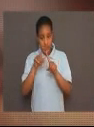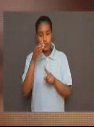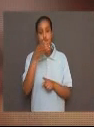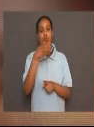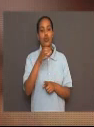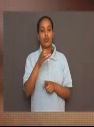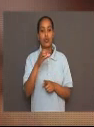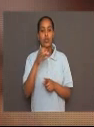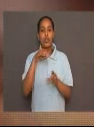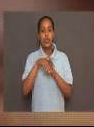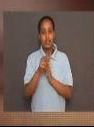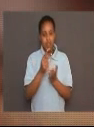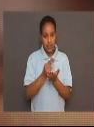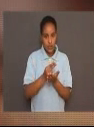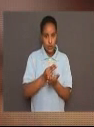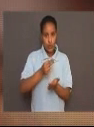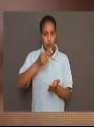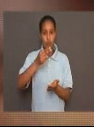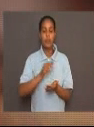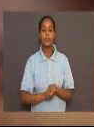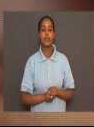solutions in the test tubes.